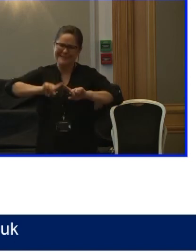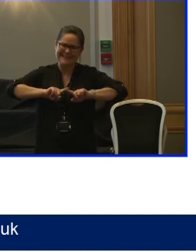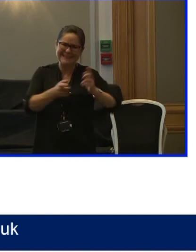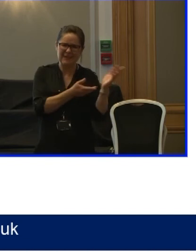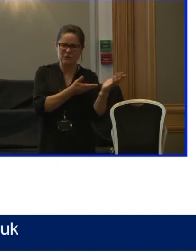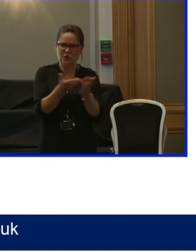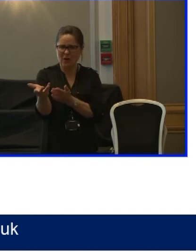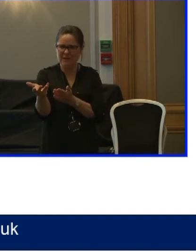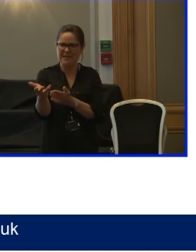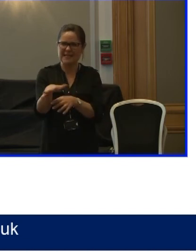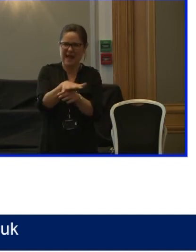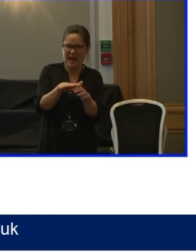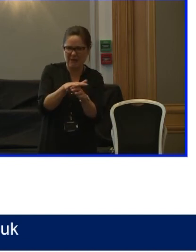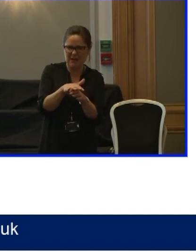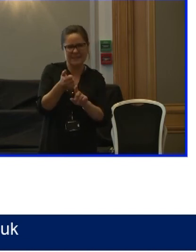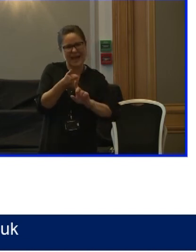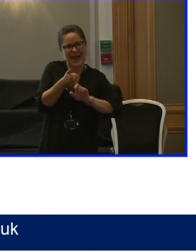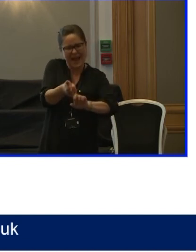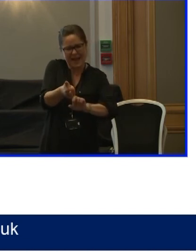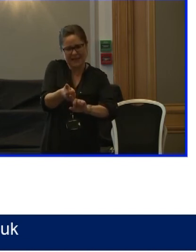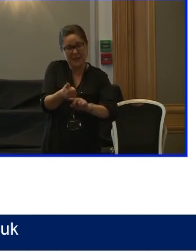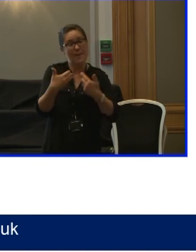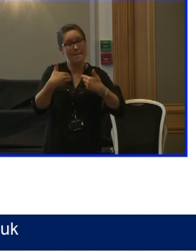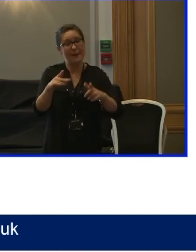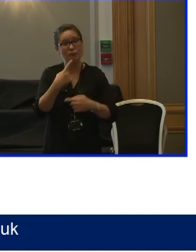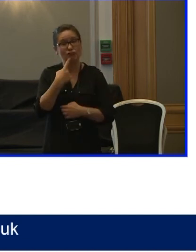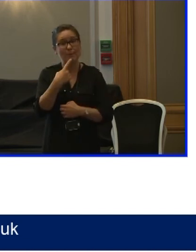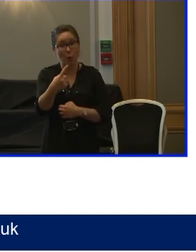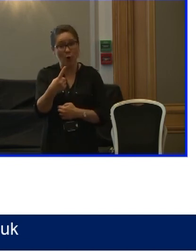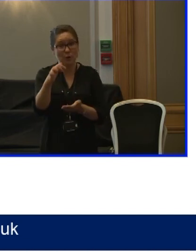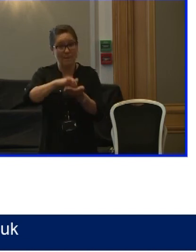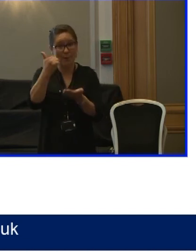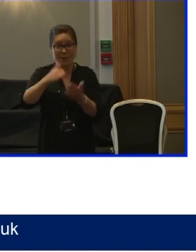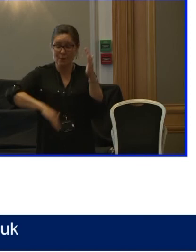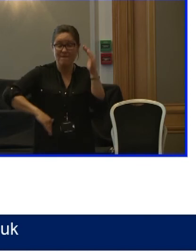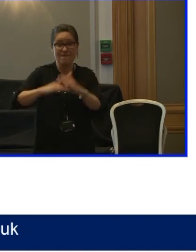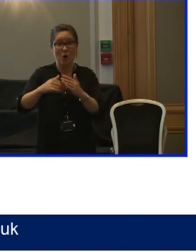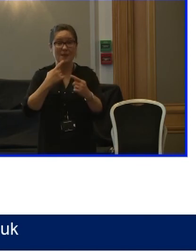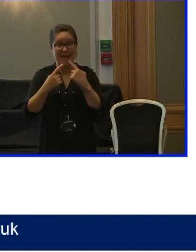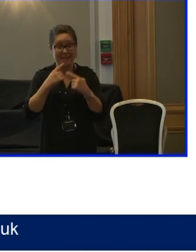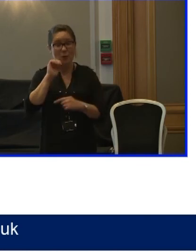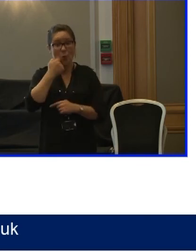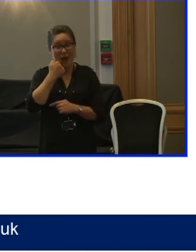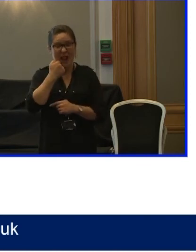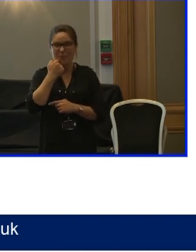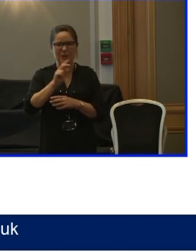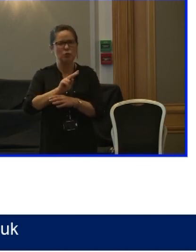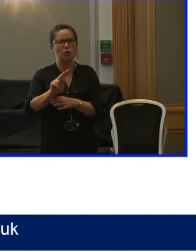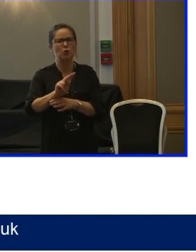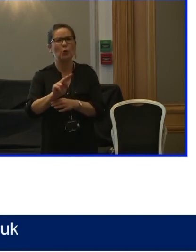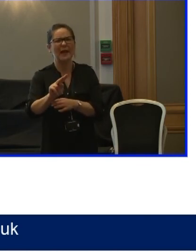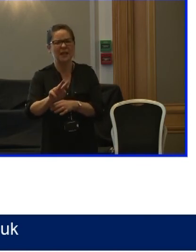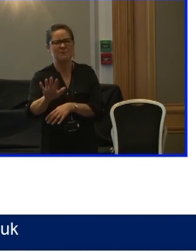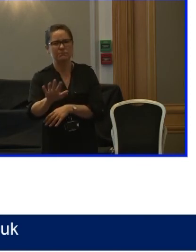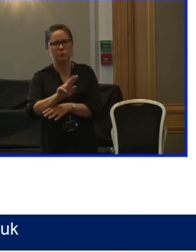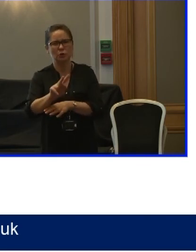accessibility aids. When we publish the full report, that data will be in there. We're expecting that to do that within the next couple of weeks. As Tina said,